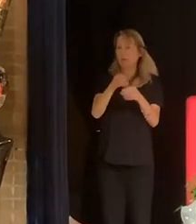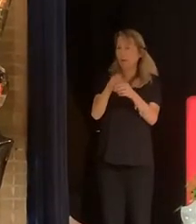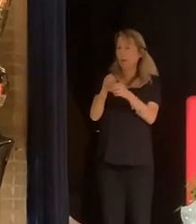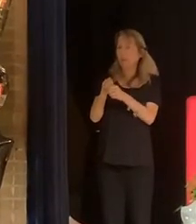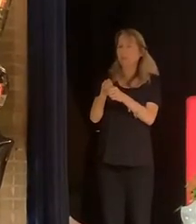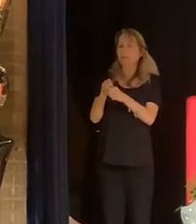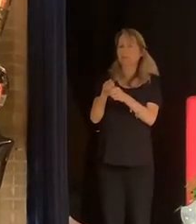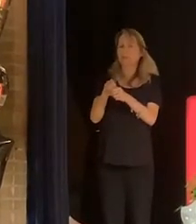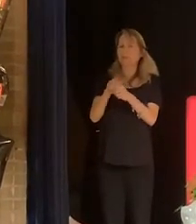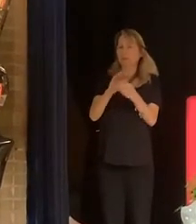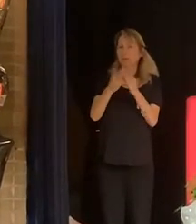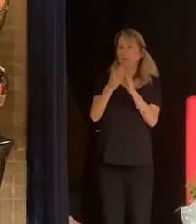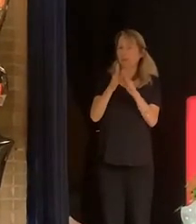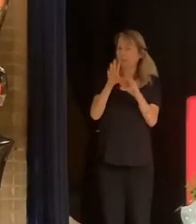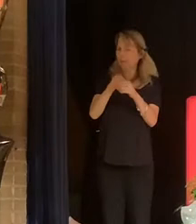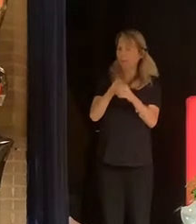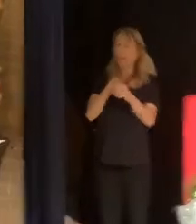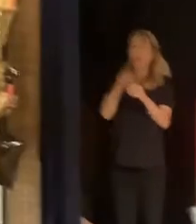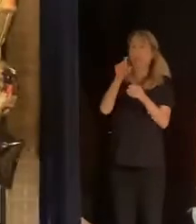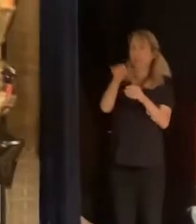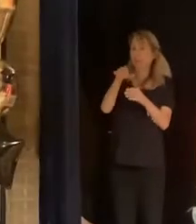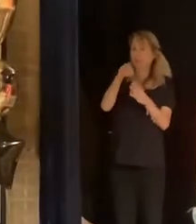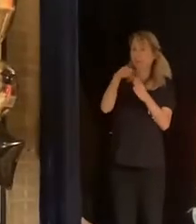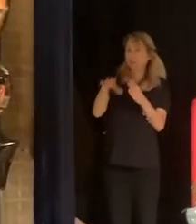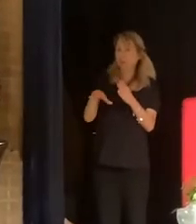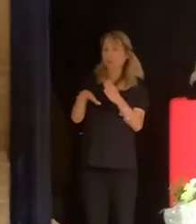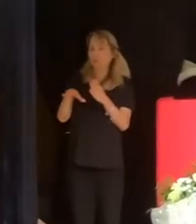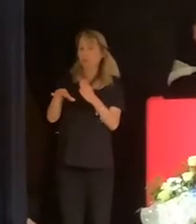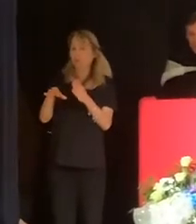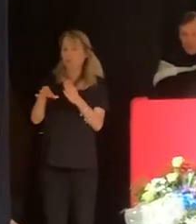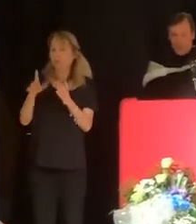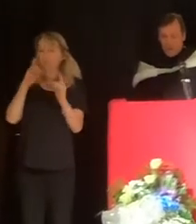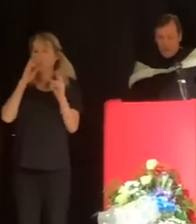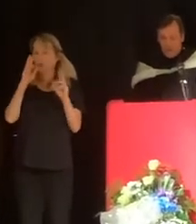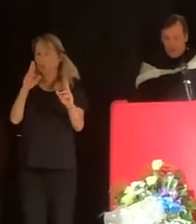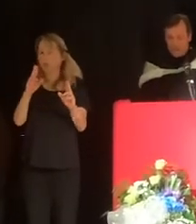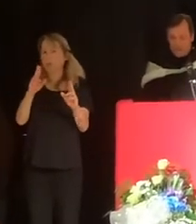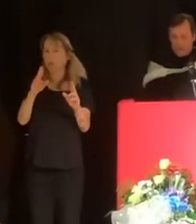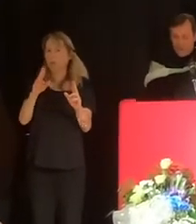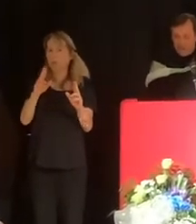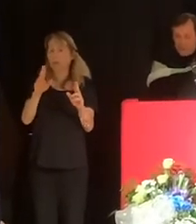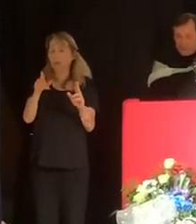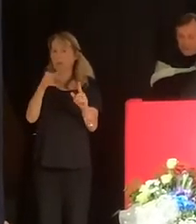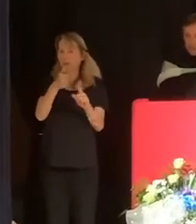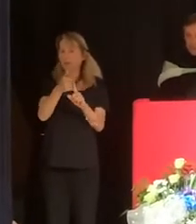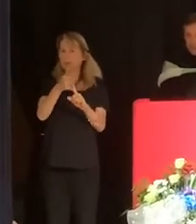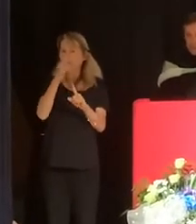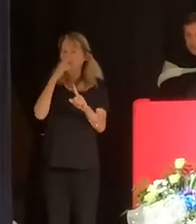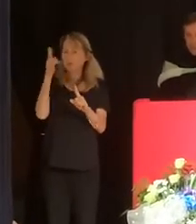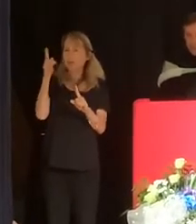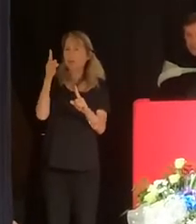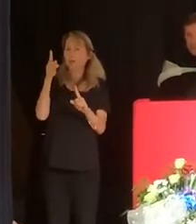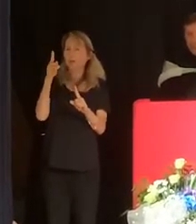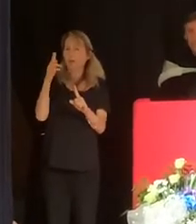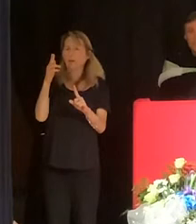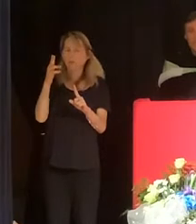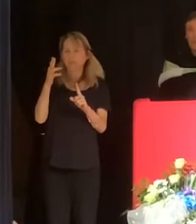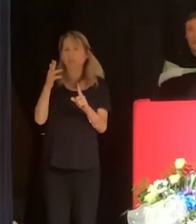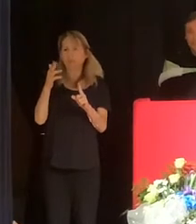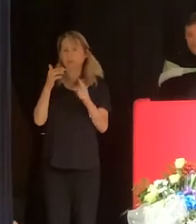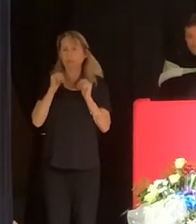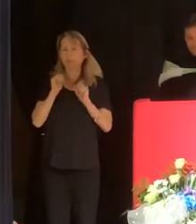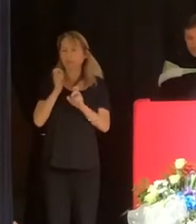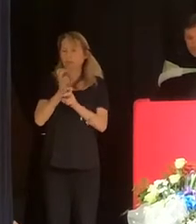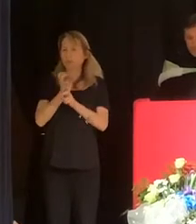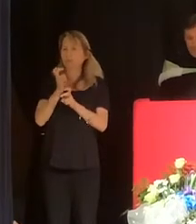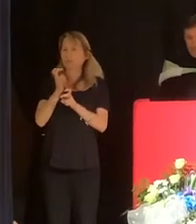and community life. This student has been nominated in the category of unique and distinguished effort and